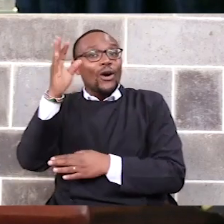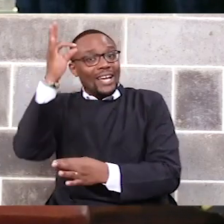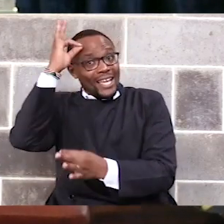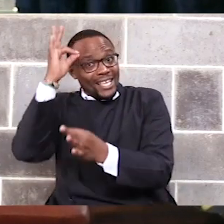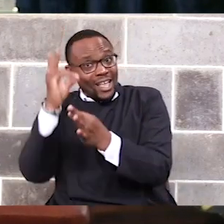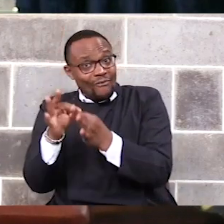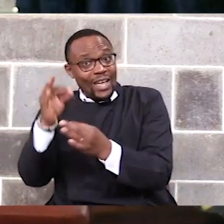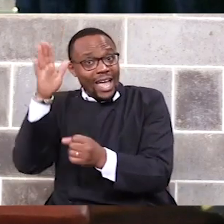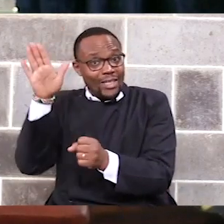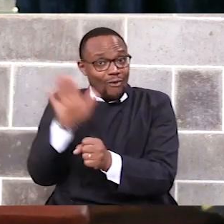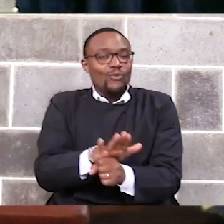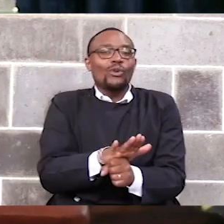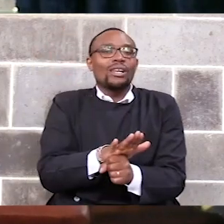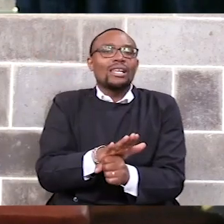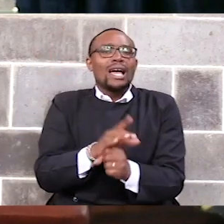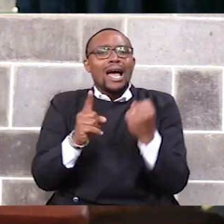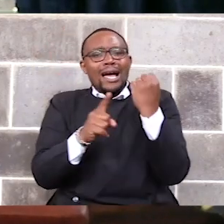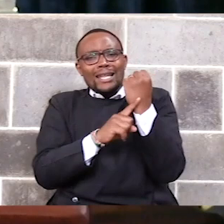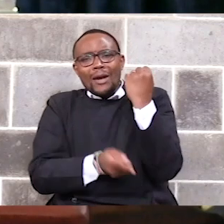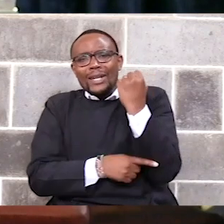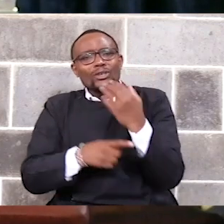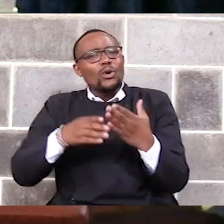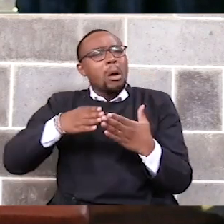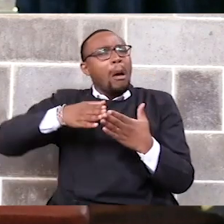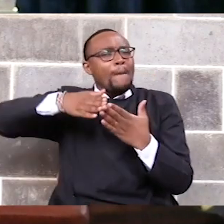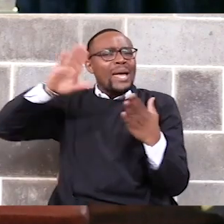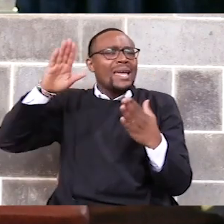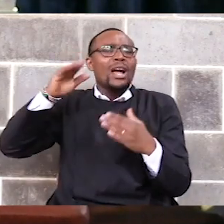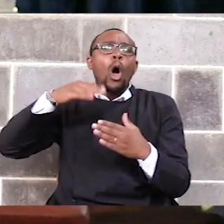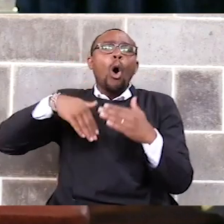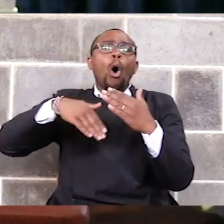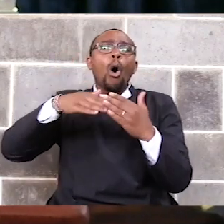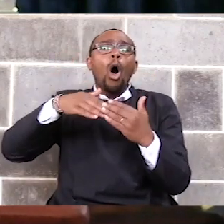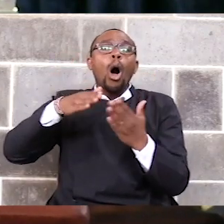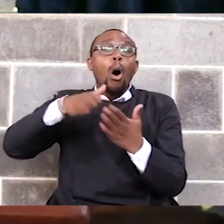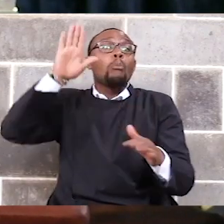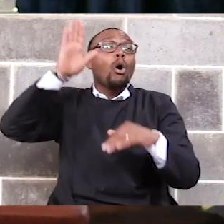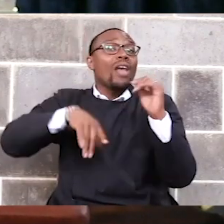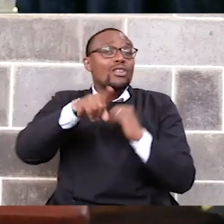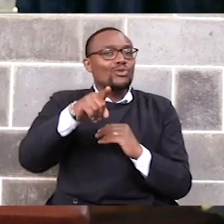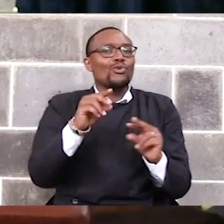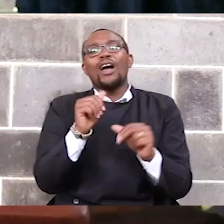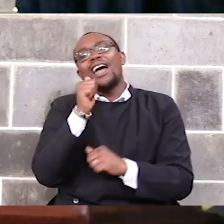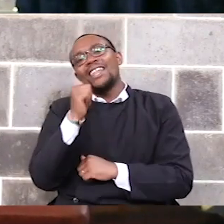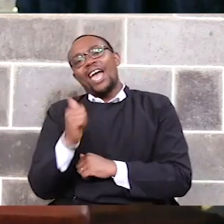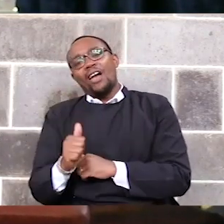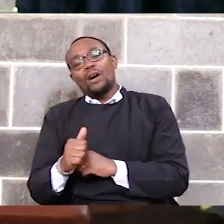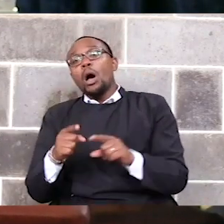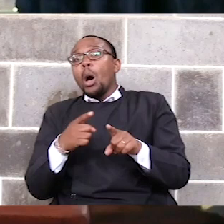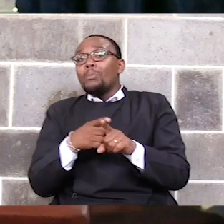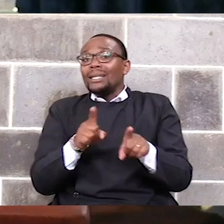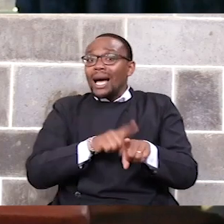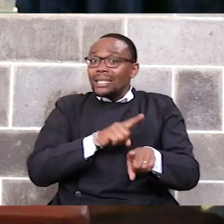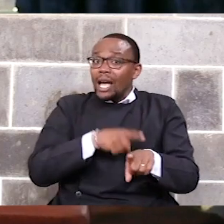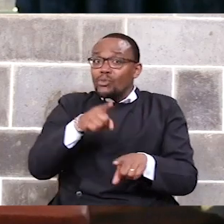not let you be tempted beyond what you can bear. But when you are tempted, he will also provide a way